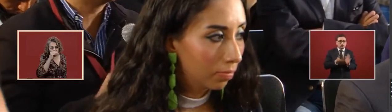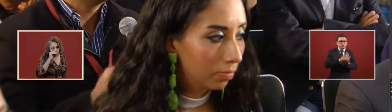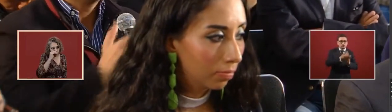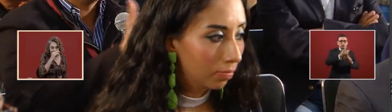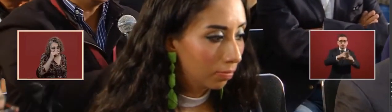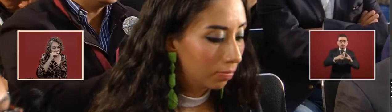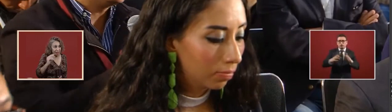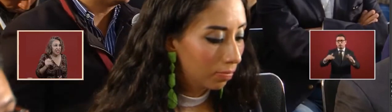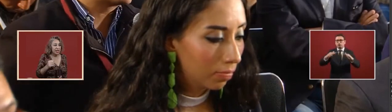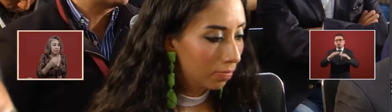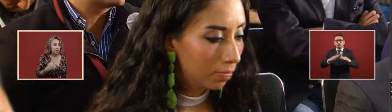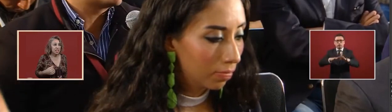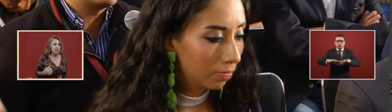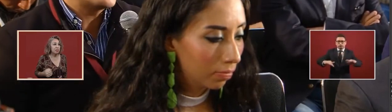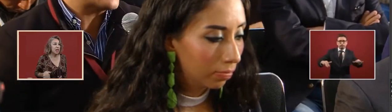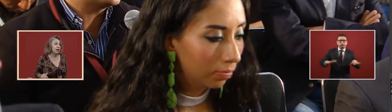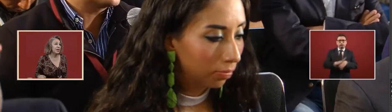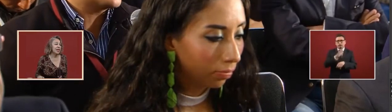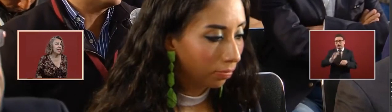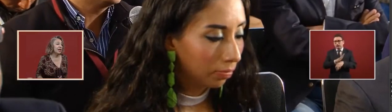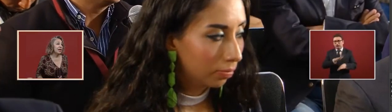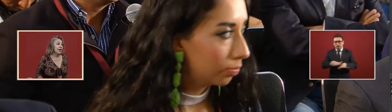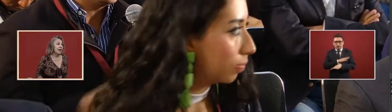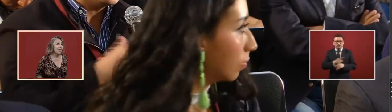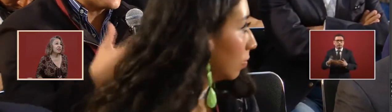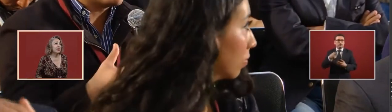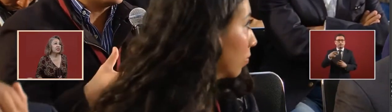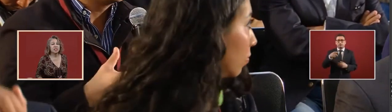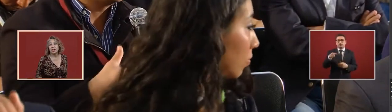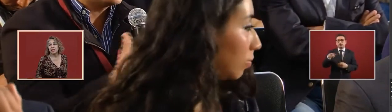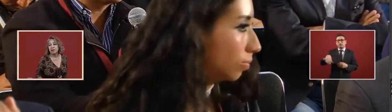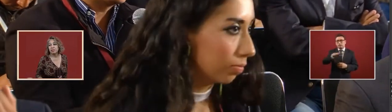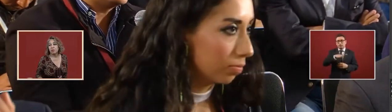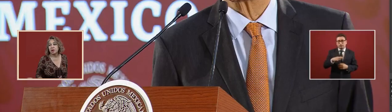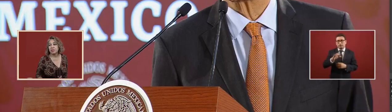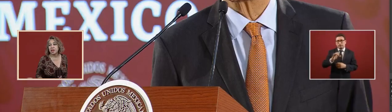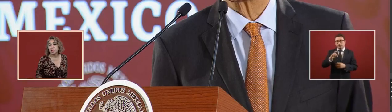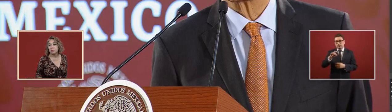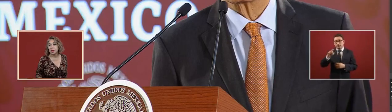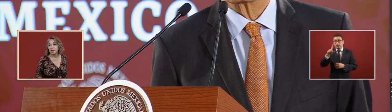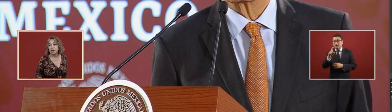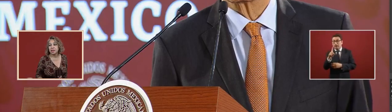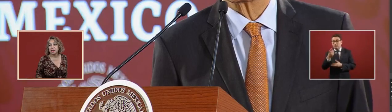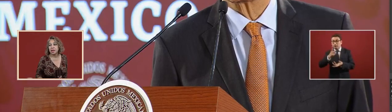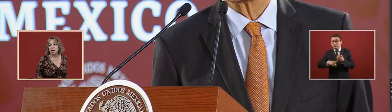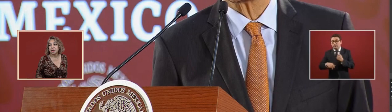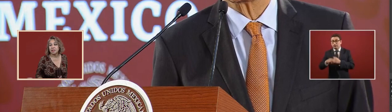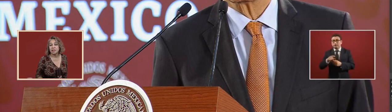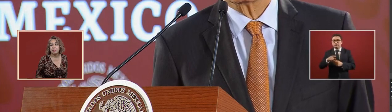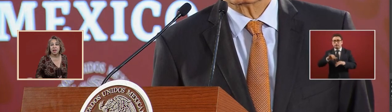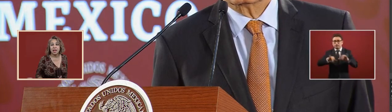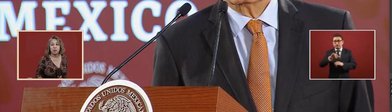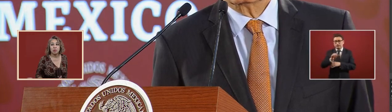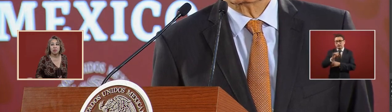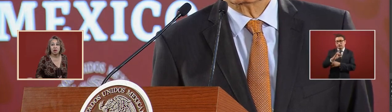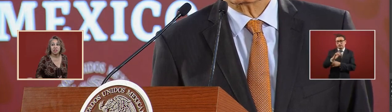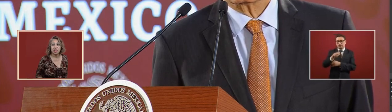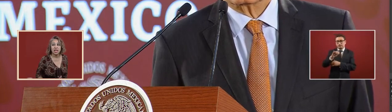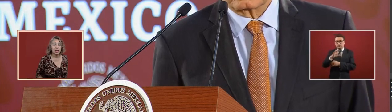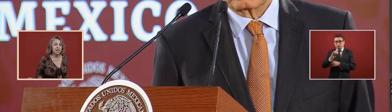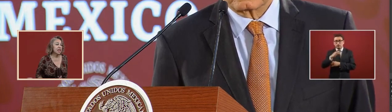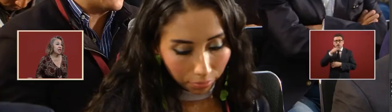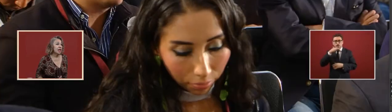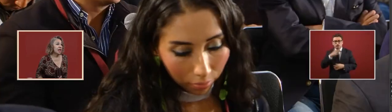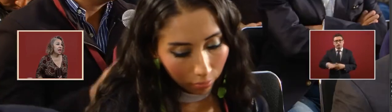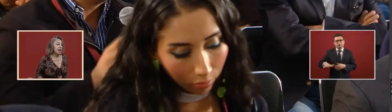coming, they're afraid he's gonna, ejemplo, it's gonna be coming, and there's a lot of water that has been contaminated with